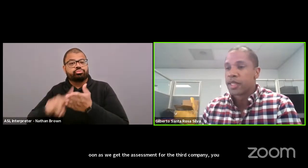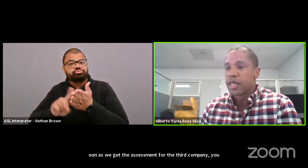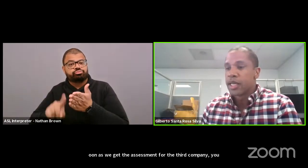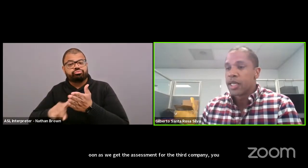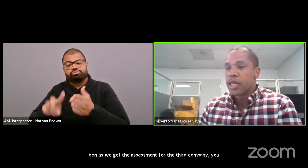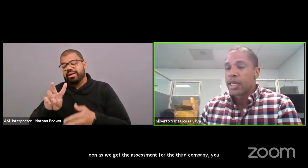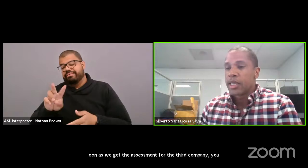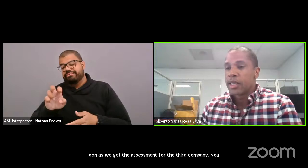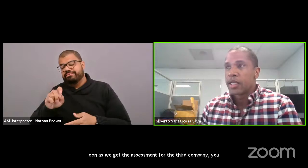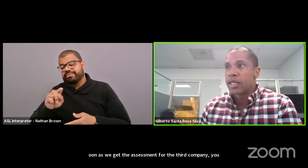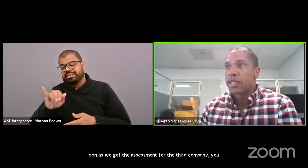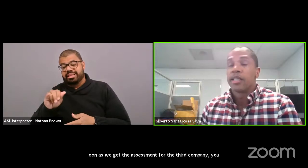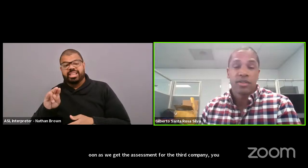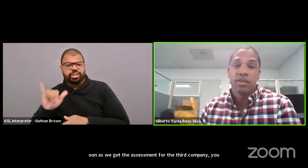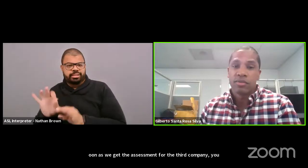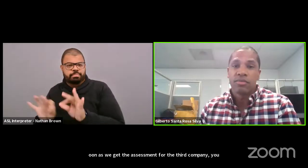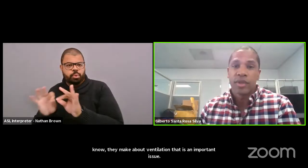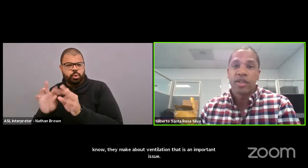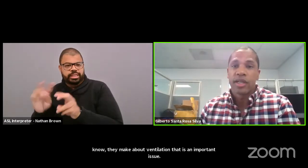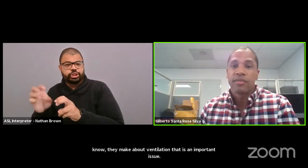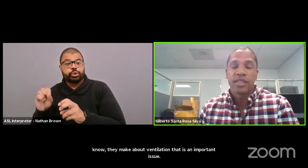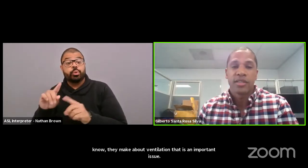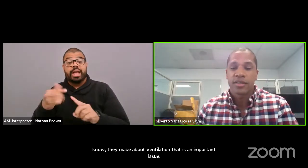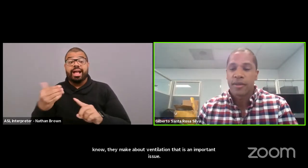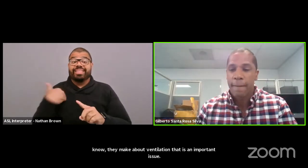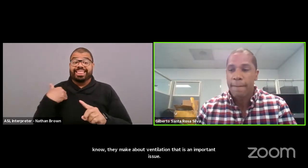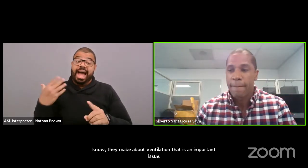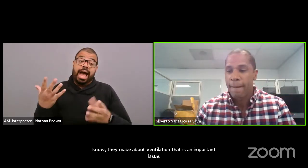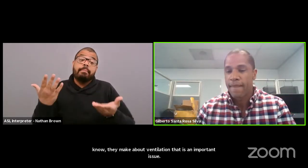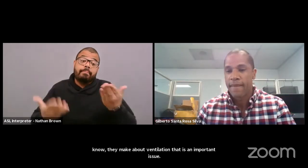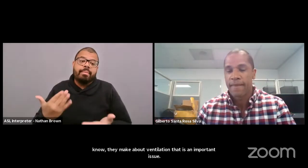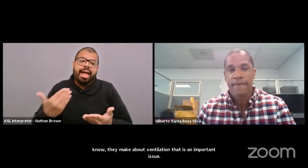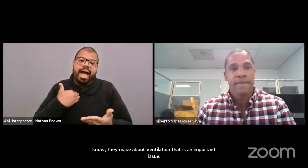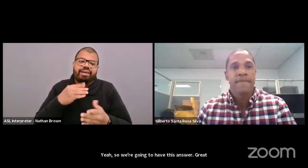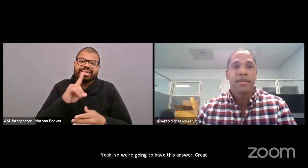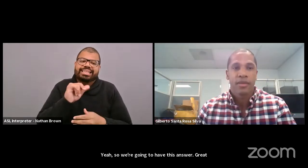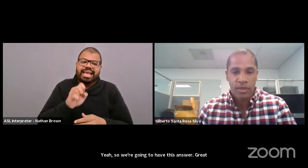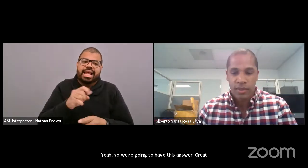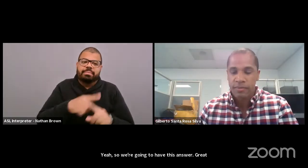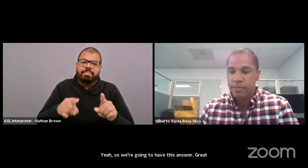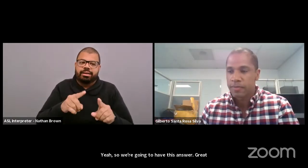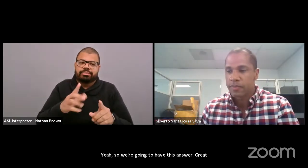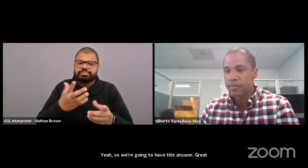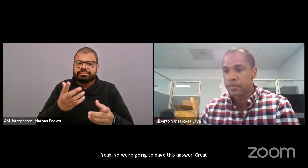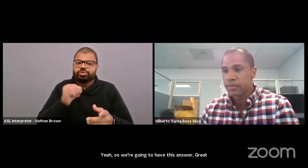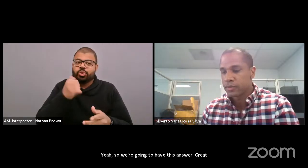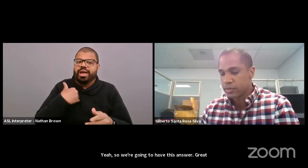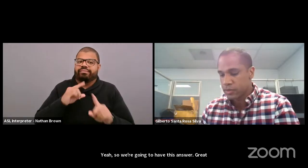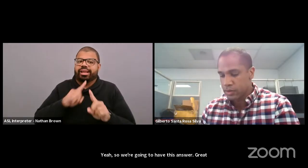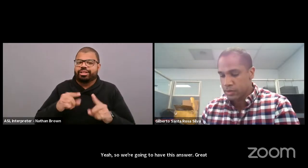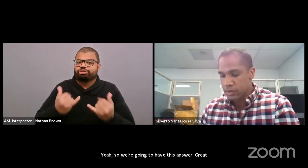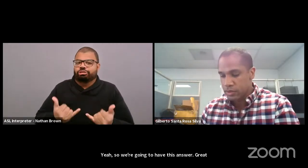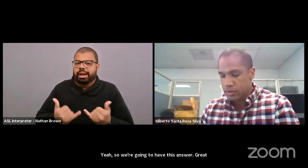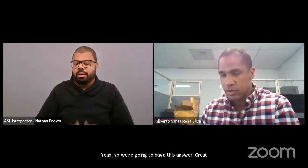issue. Yeah, so we're gonna have this answer. Great, thank you.